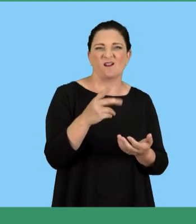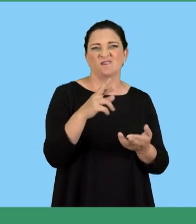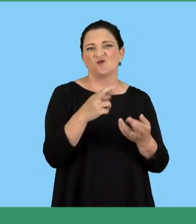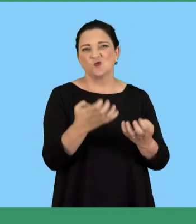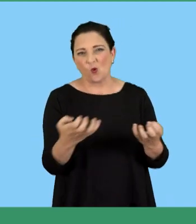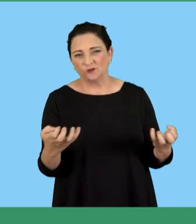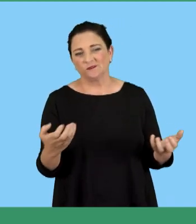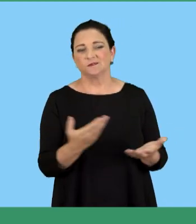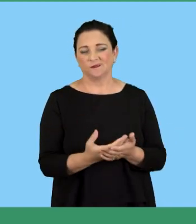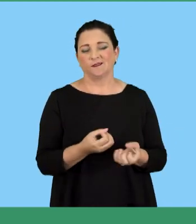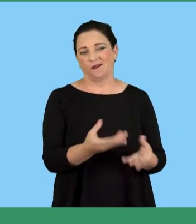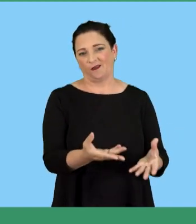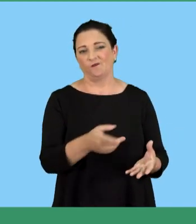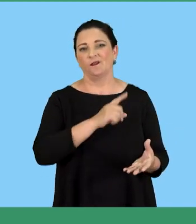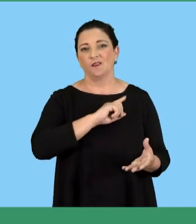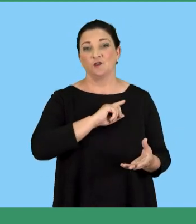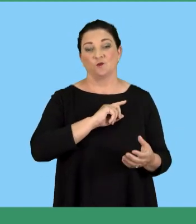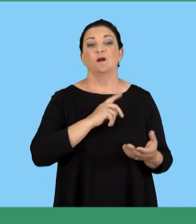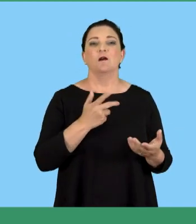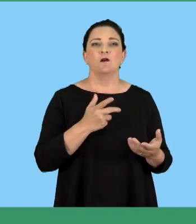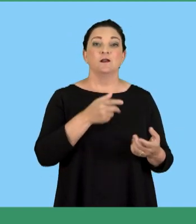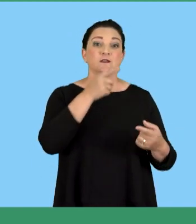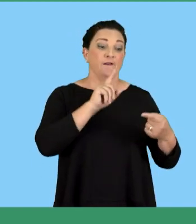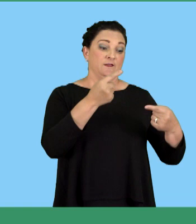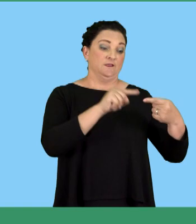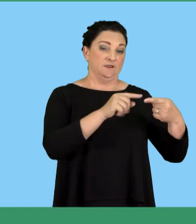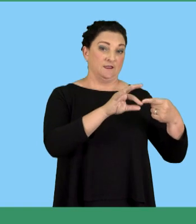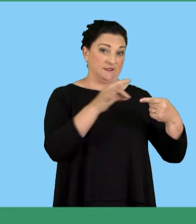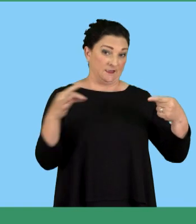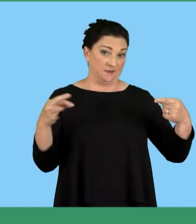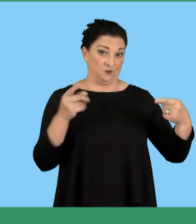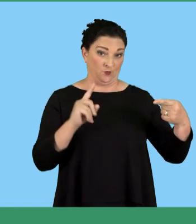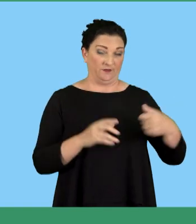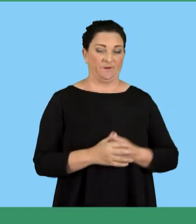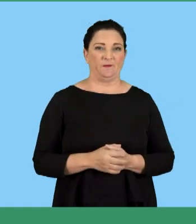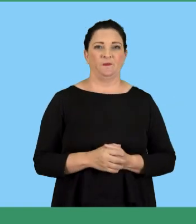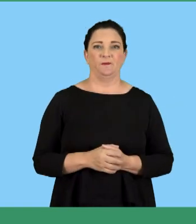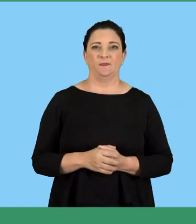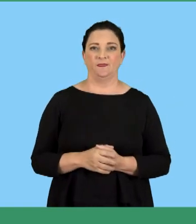of resources. So we quote the first sentence to say the management